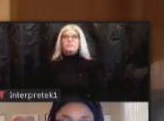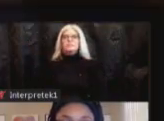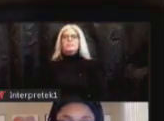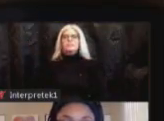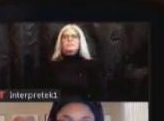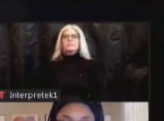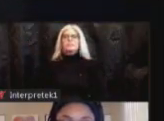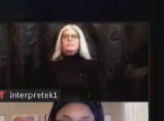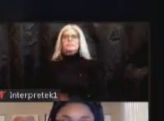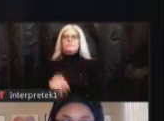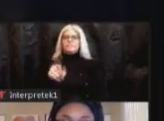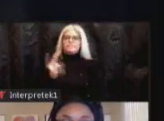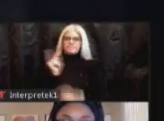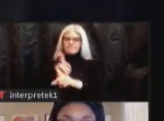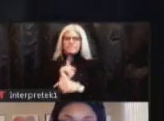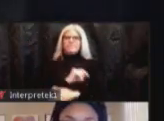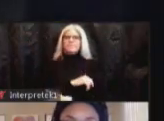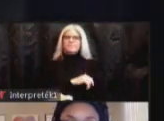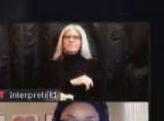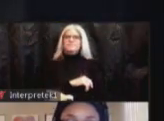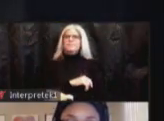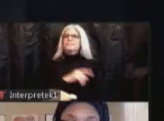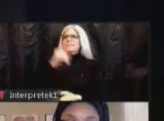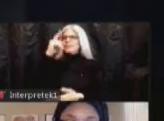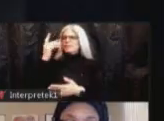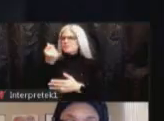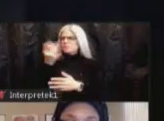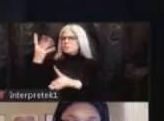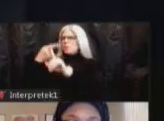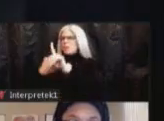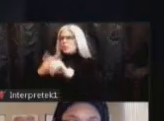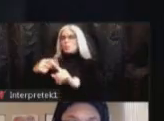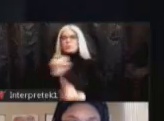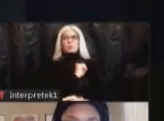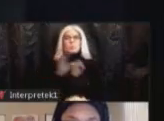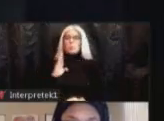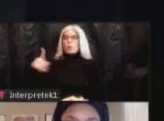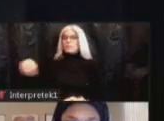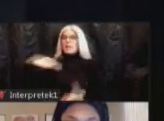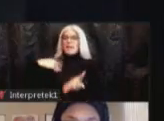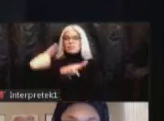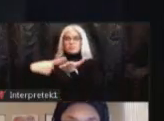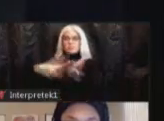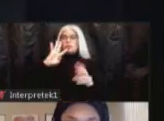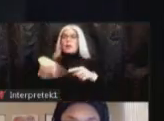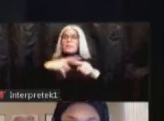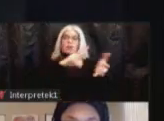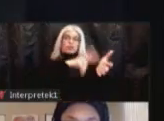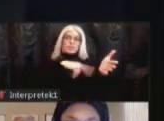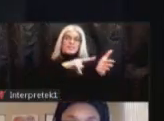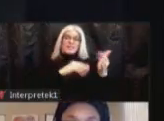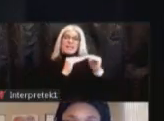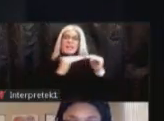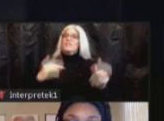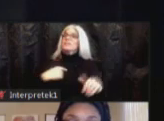For some months ago, when the school board had discussion about reading levels, I was very dissatisfied